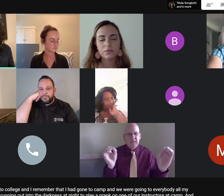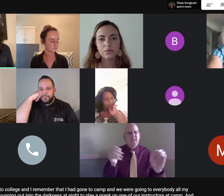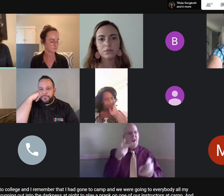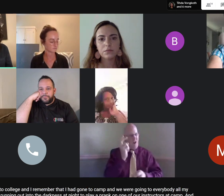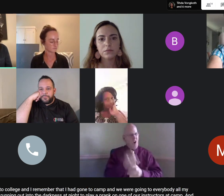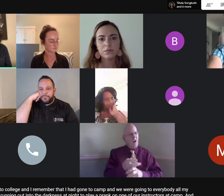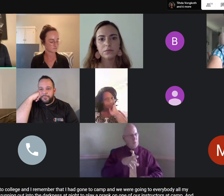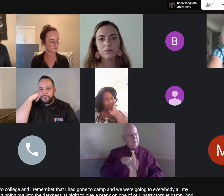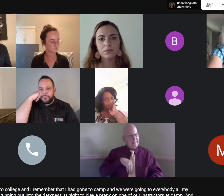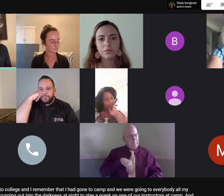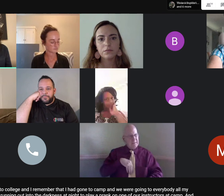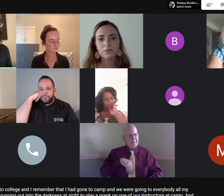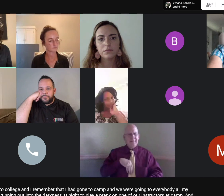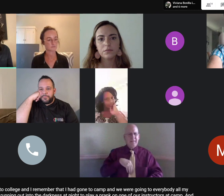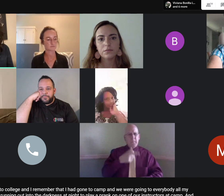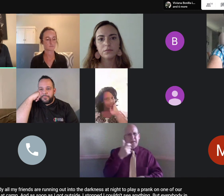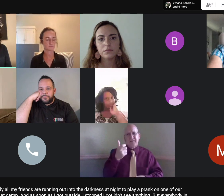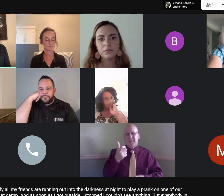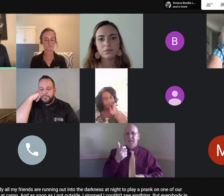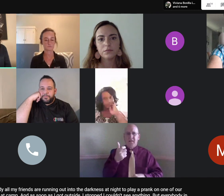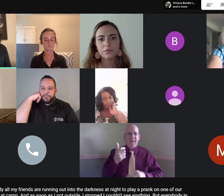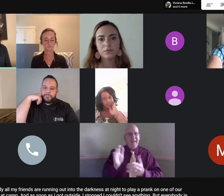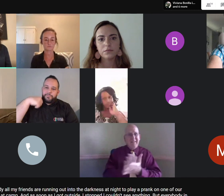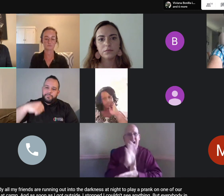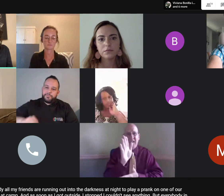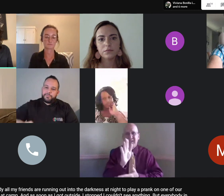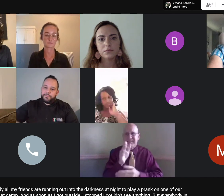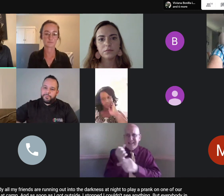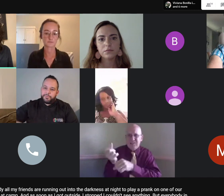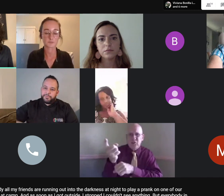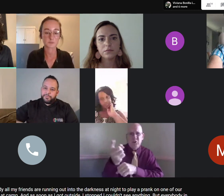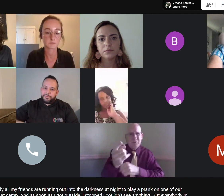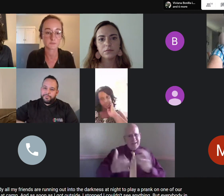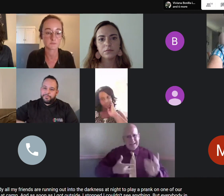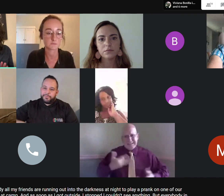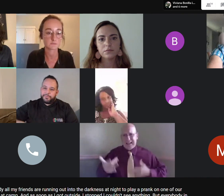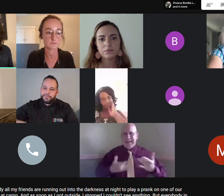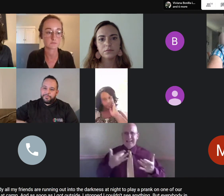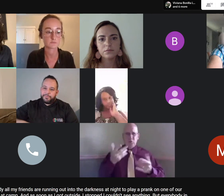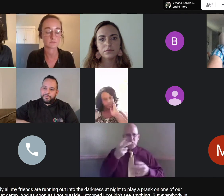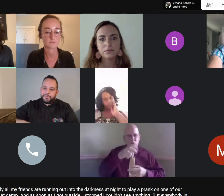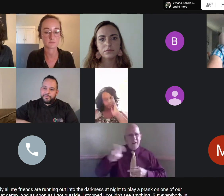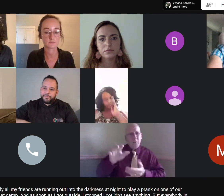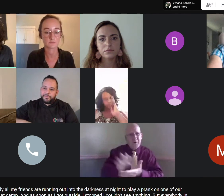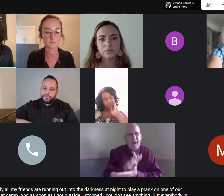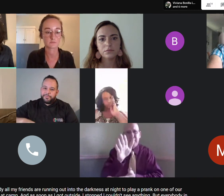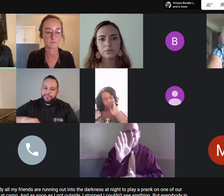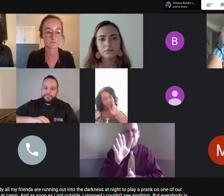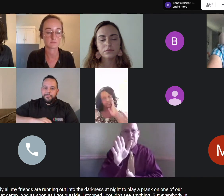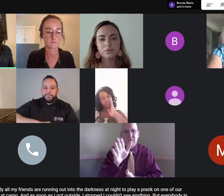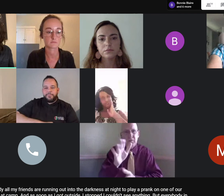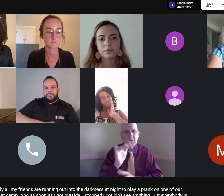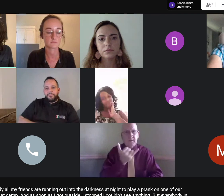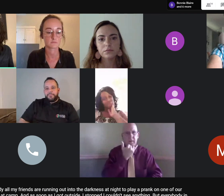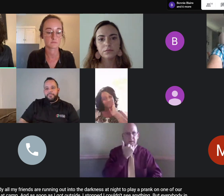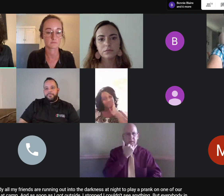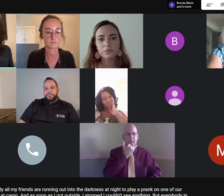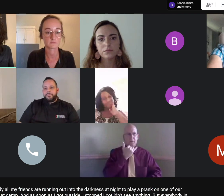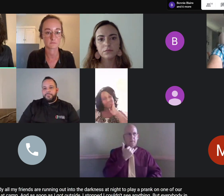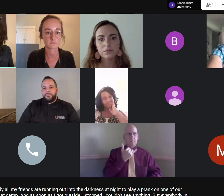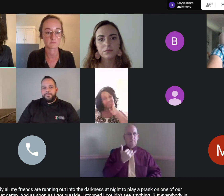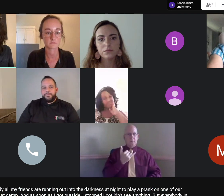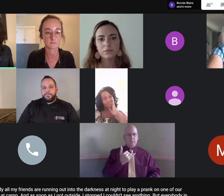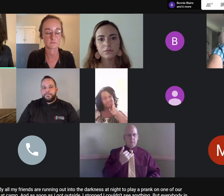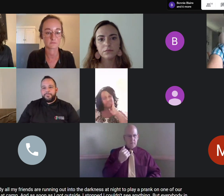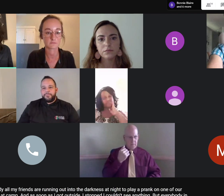when I was so excited about going to college, I was going away for school, that all of a sudden I have a loss of